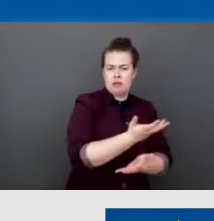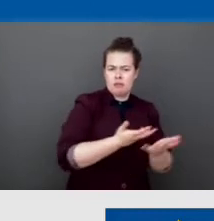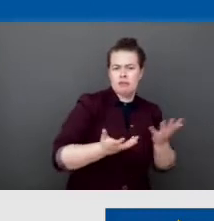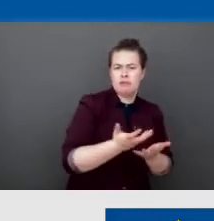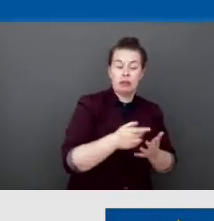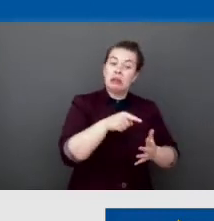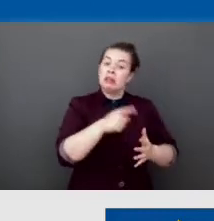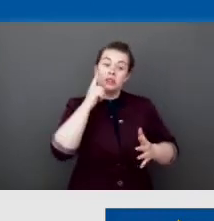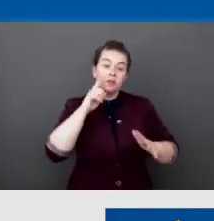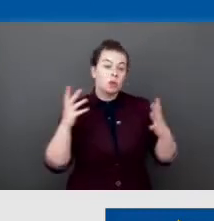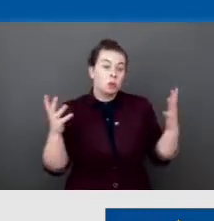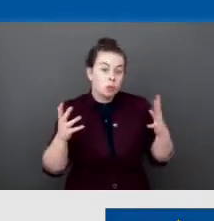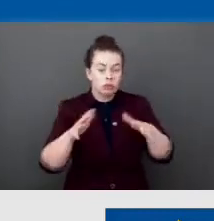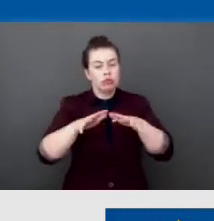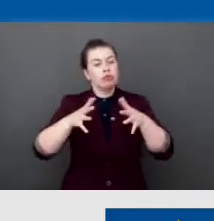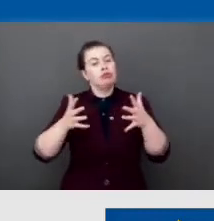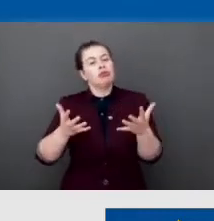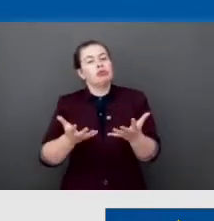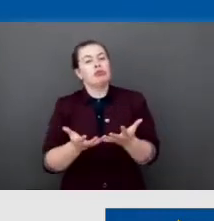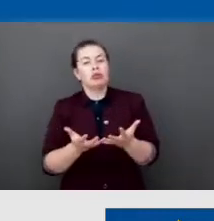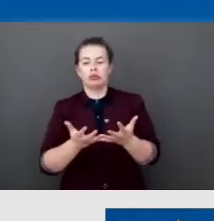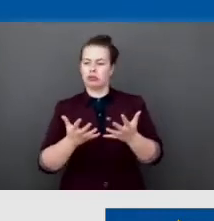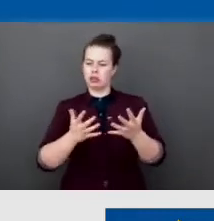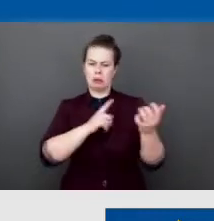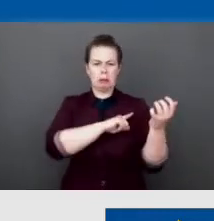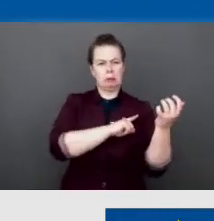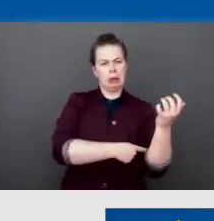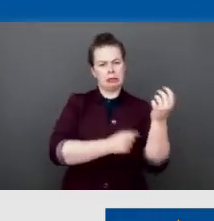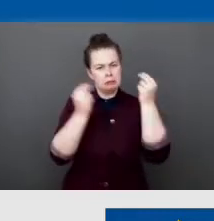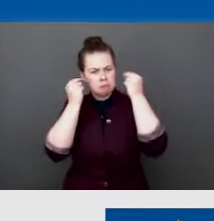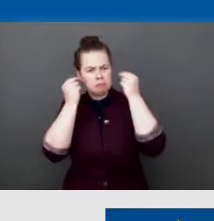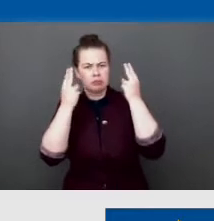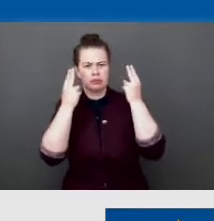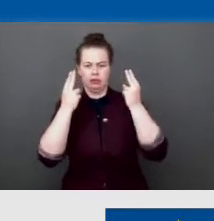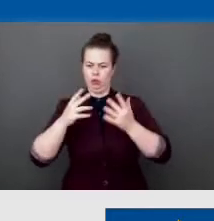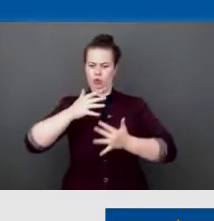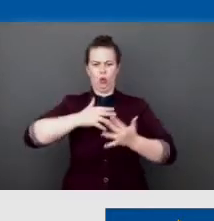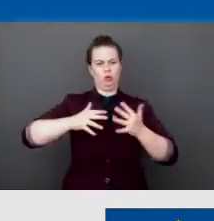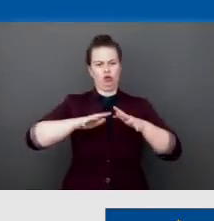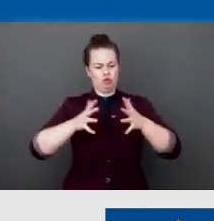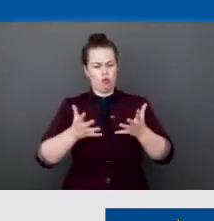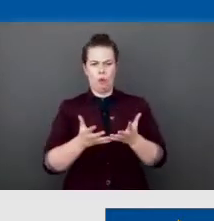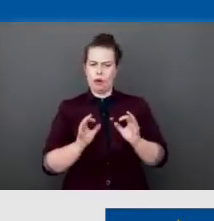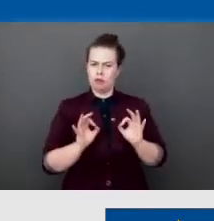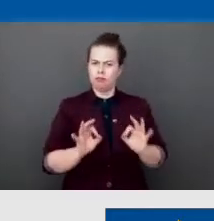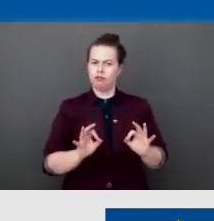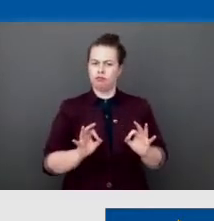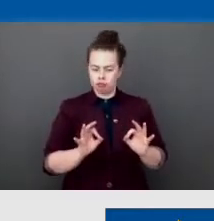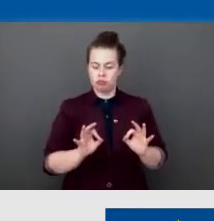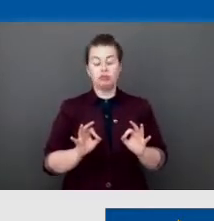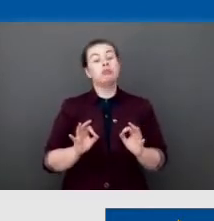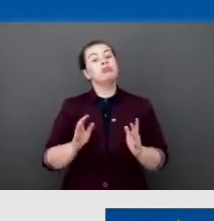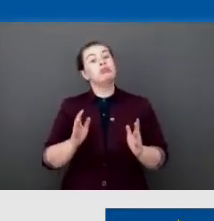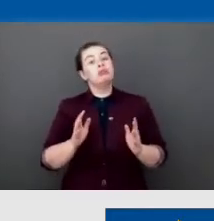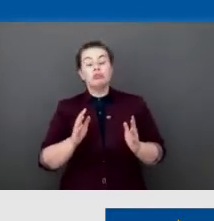dialogue was organized under the second phase of the Strengthening Capacity for Universal Coverage initiative. To compare